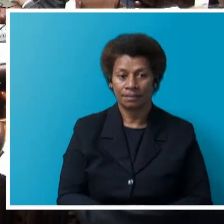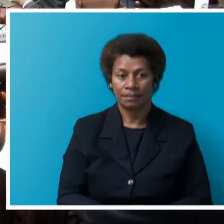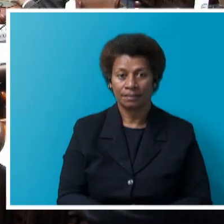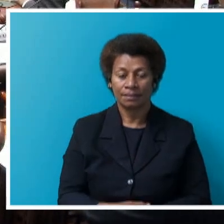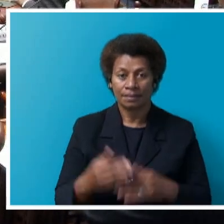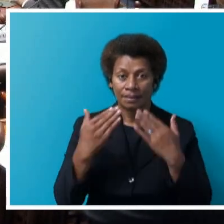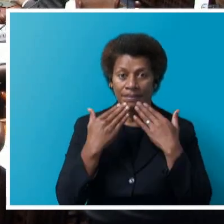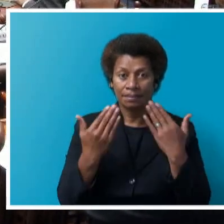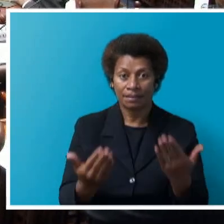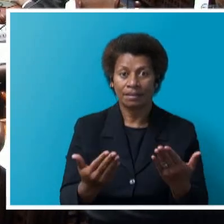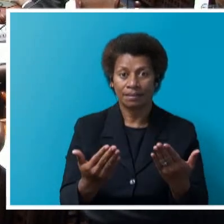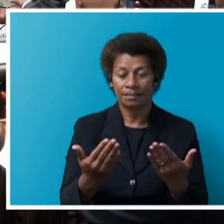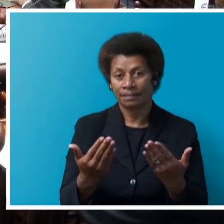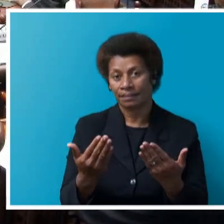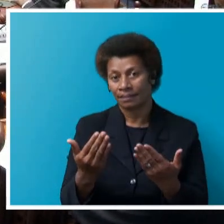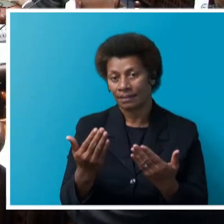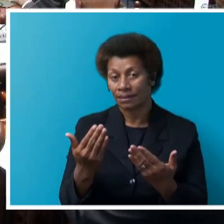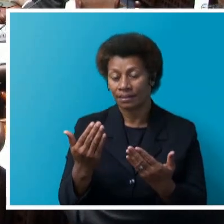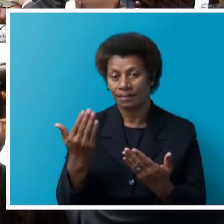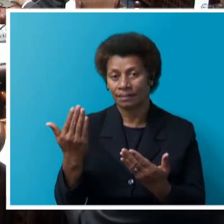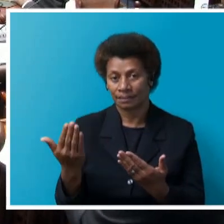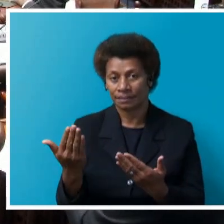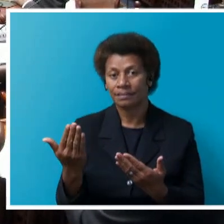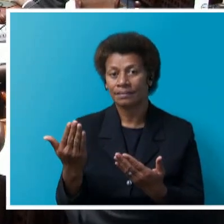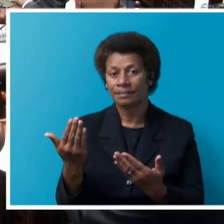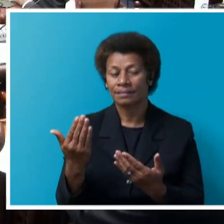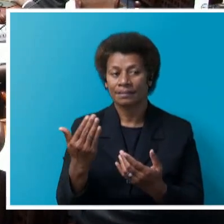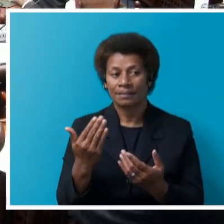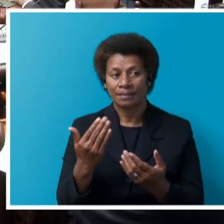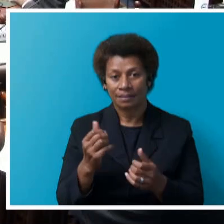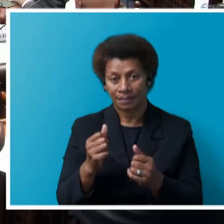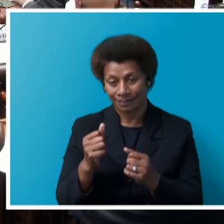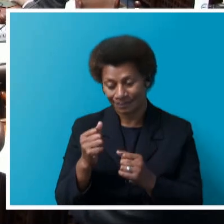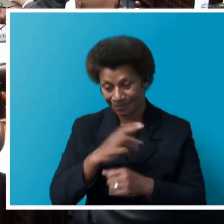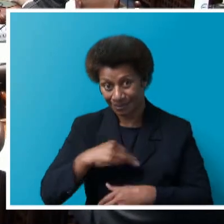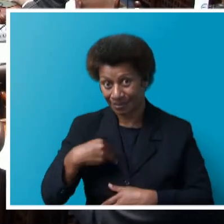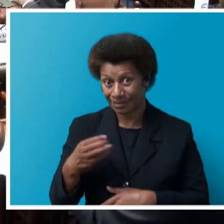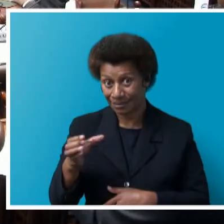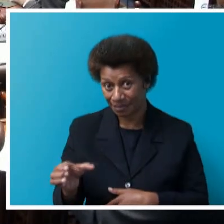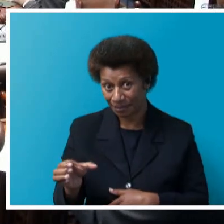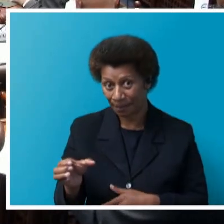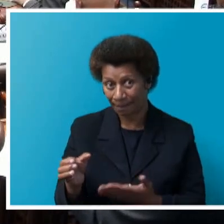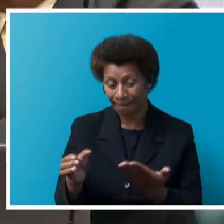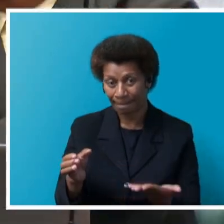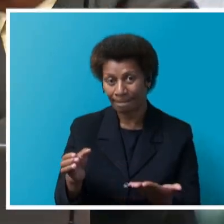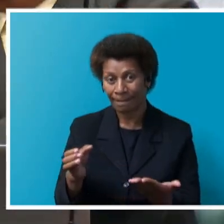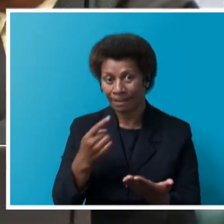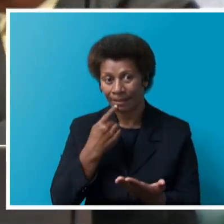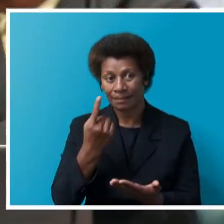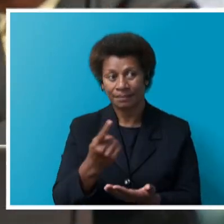Honourable Speaker, sir, I rise to respond to His Excellency's most gracious address at the opening of this 2025 session of Parliament.